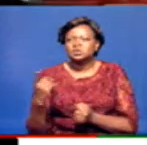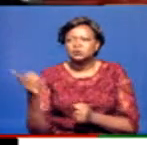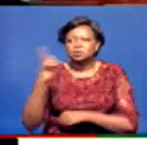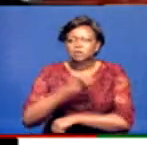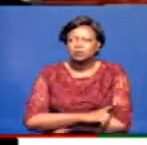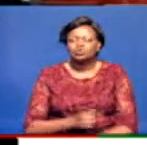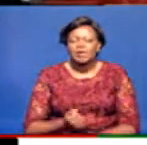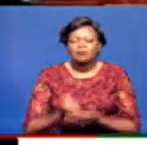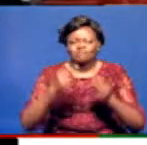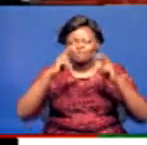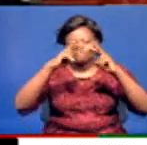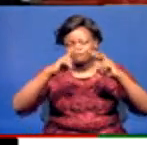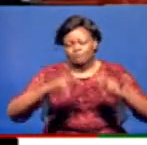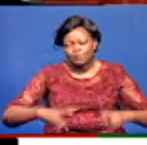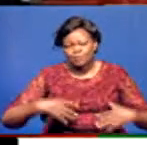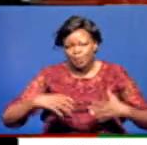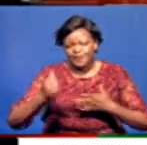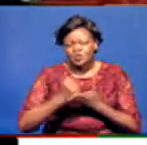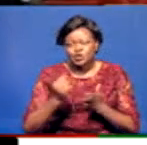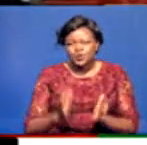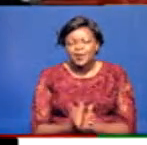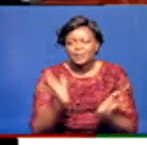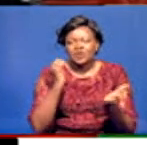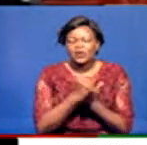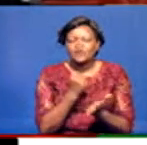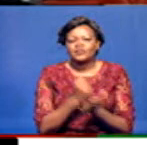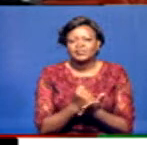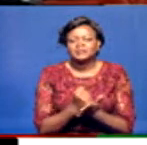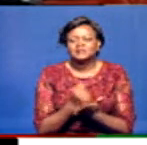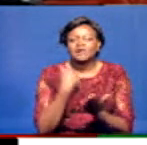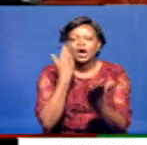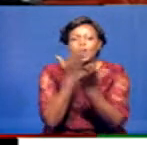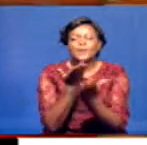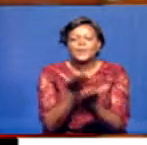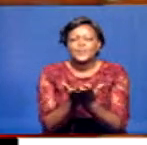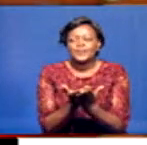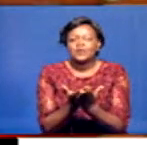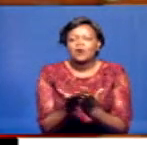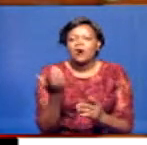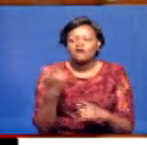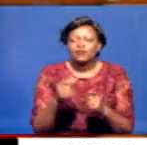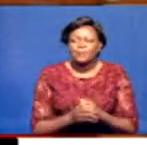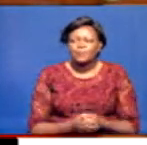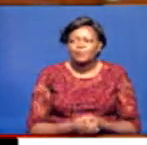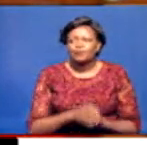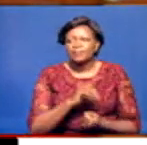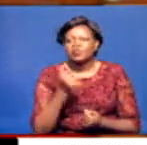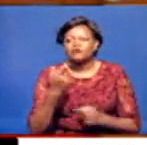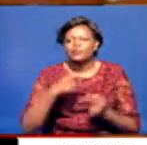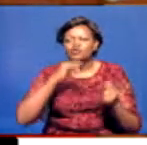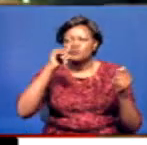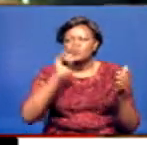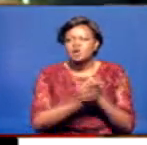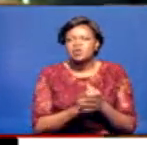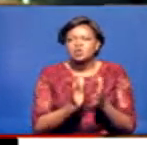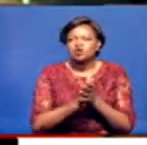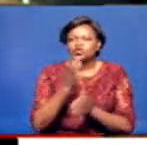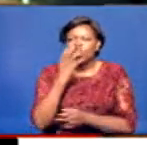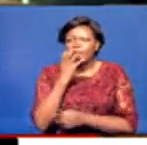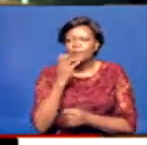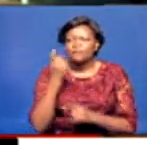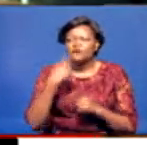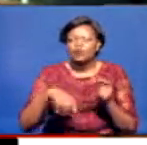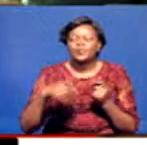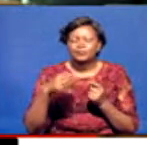scrutiny of those appointed to public offices. The proposals stem from ejections by Jubilee and ODM MPs from the